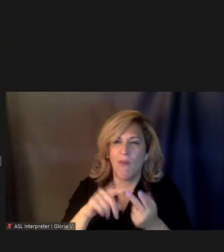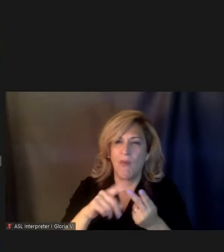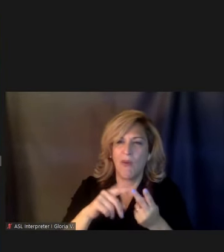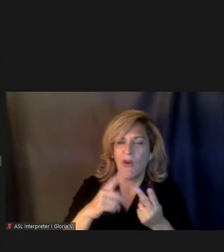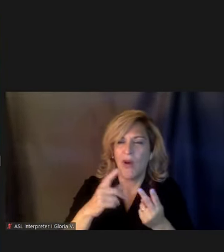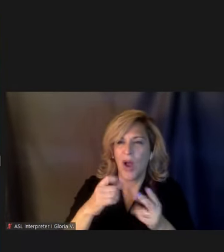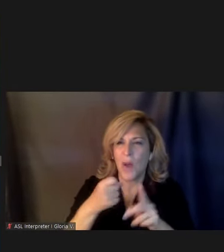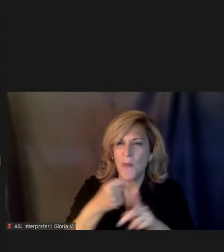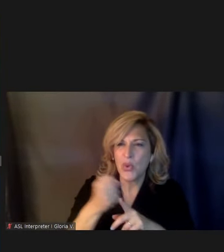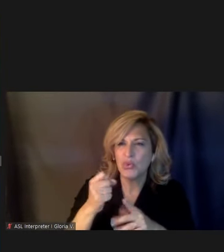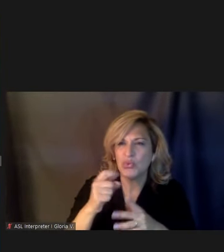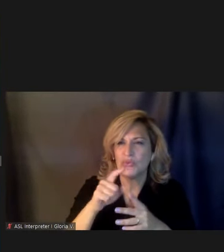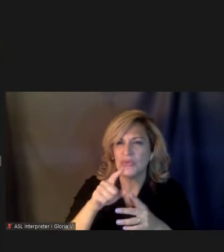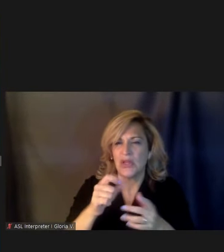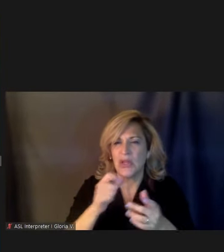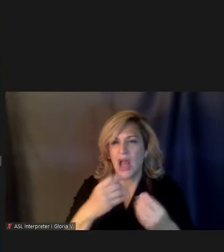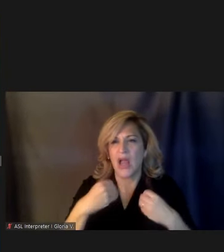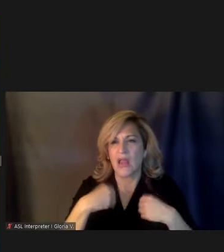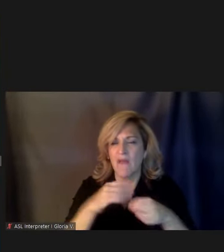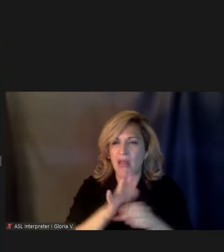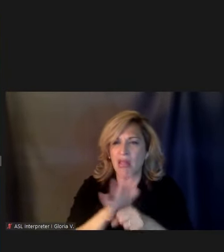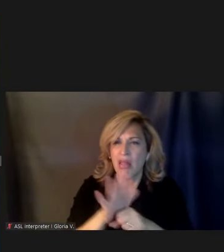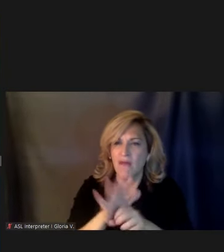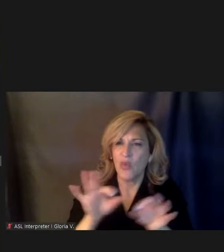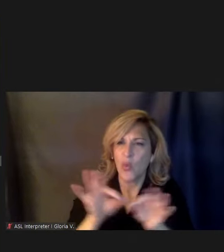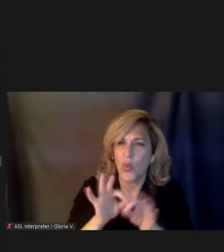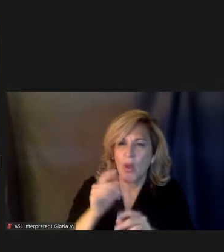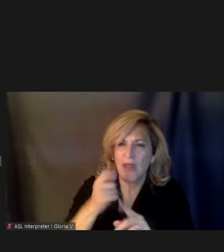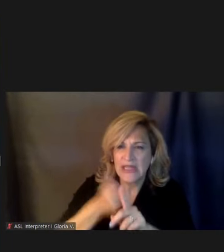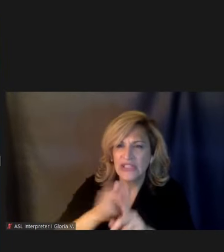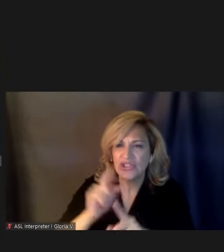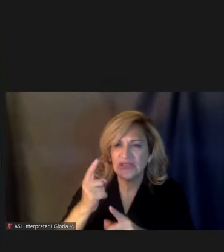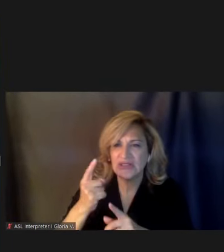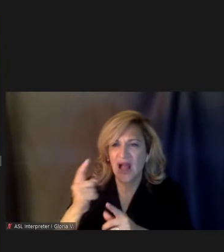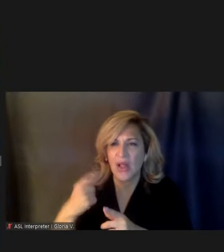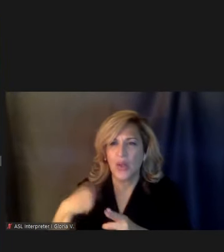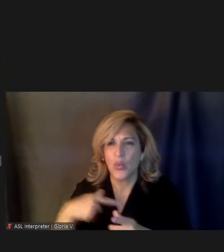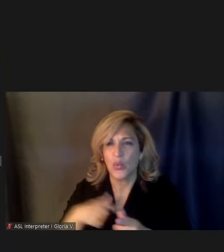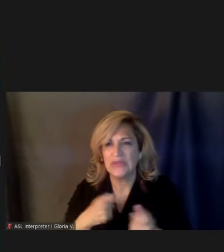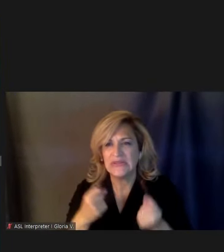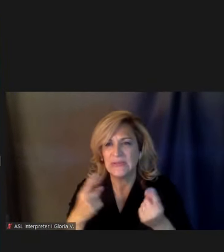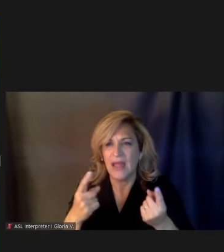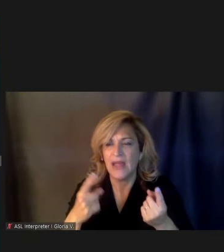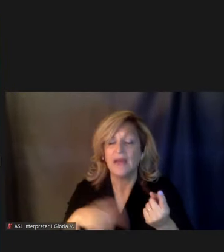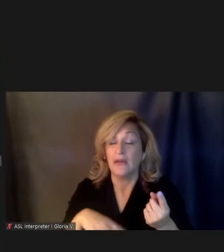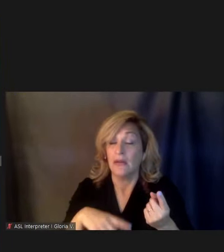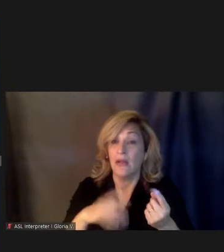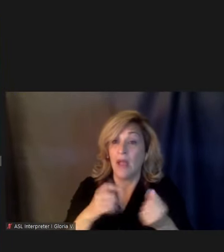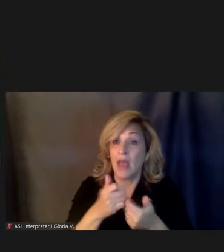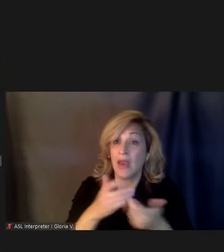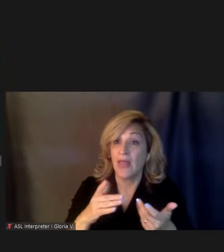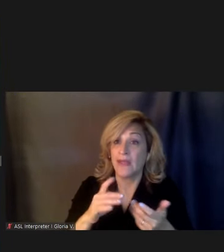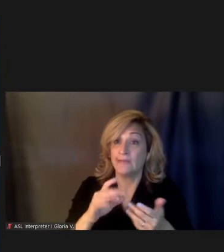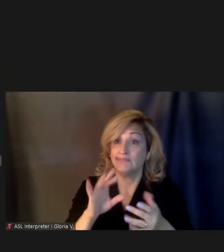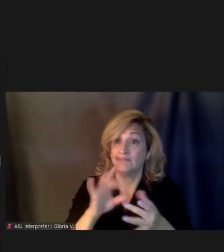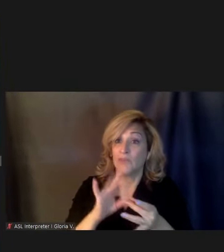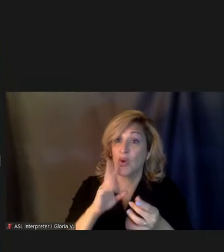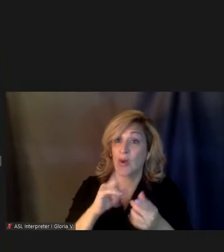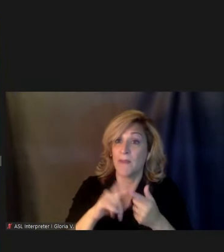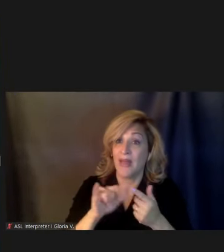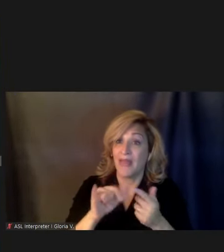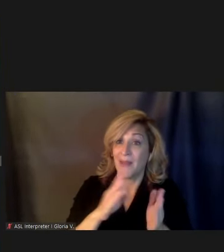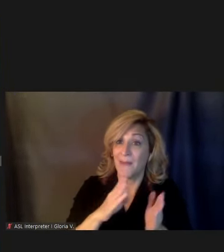for every dollar we spend. And there's no indication in anything that's been spoken about this plan that this is going to be any